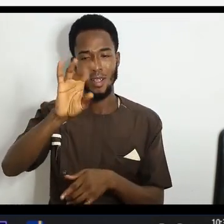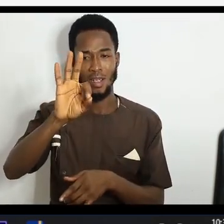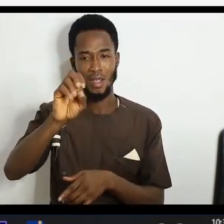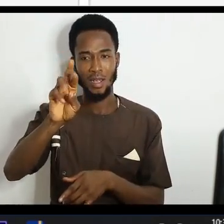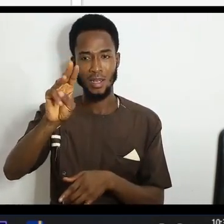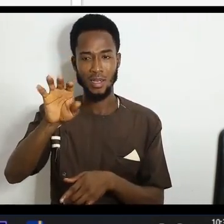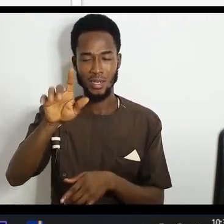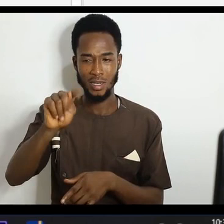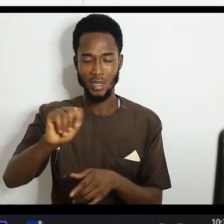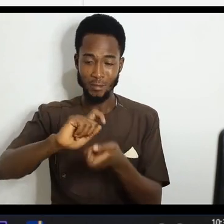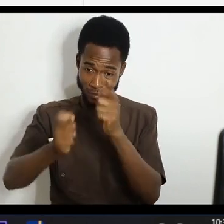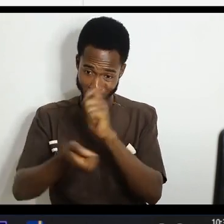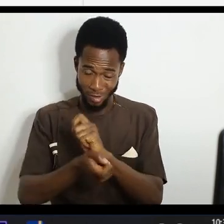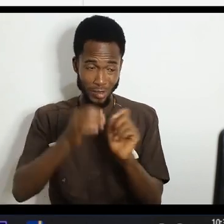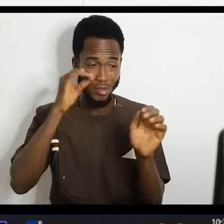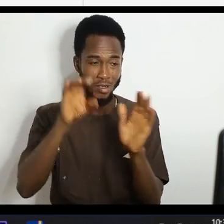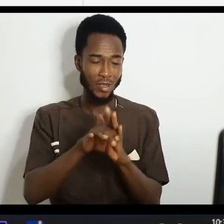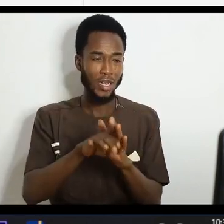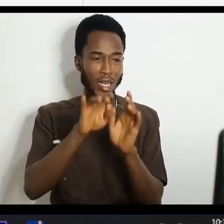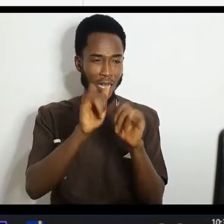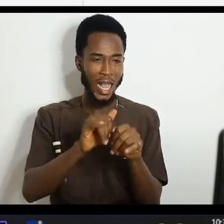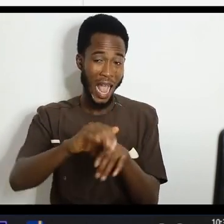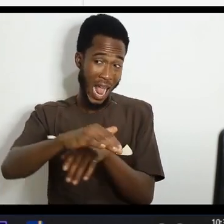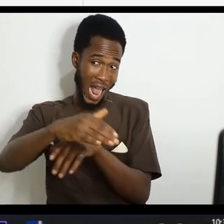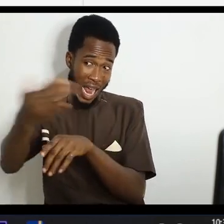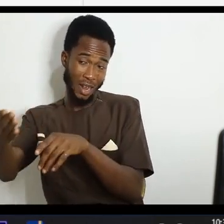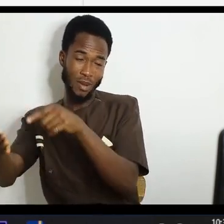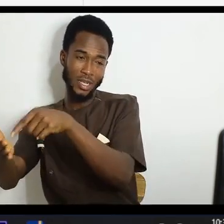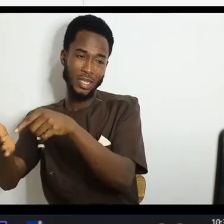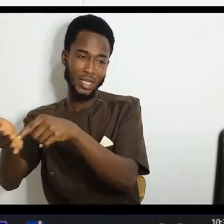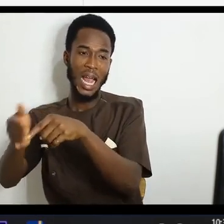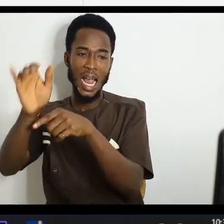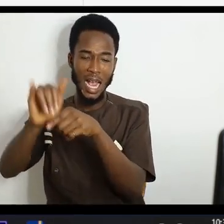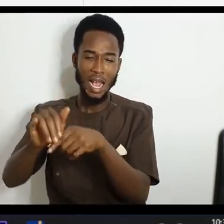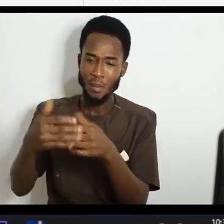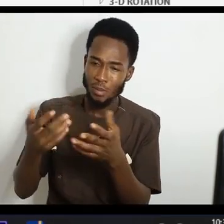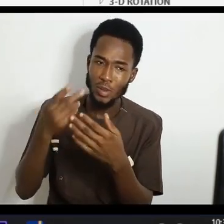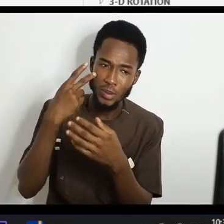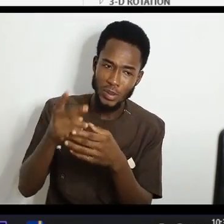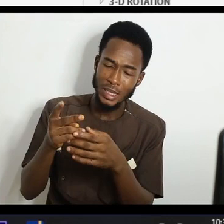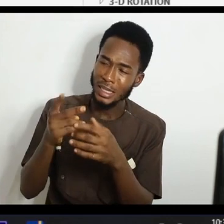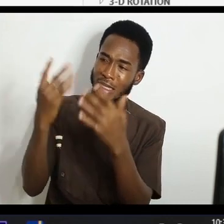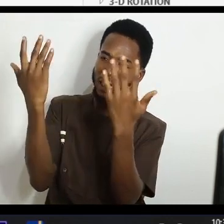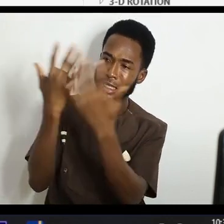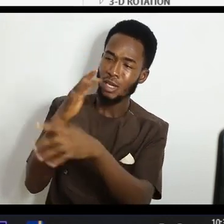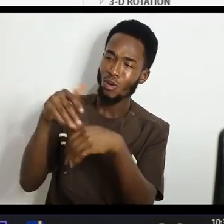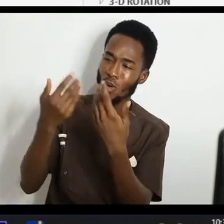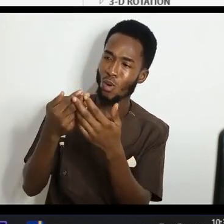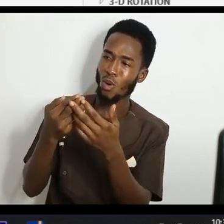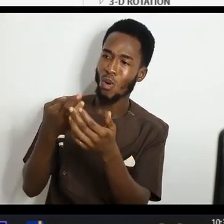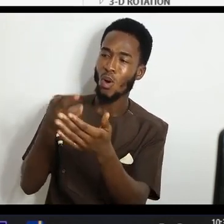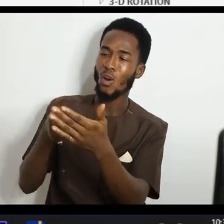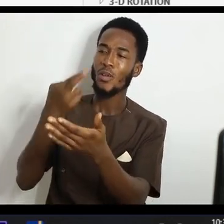picture. The format picture will bring another panel. So that panel, you can see shadow,